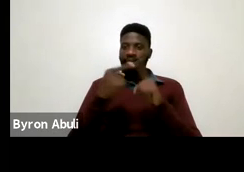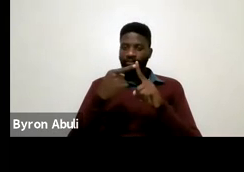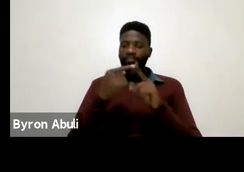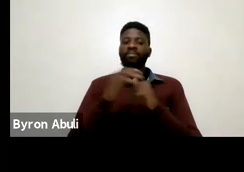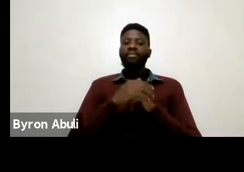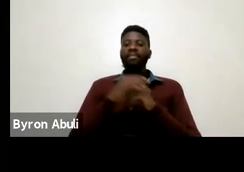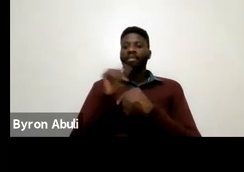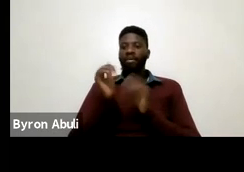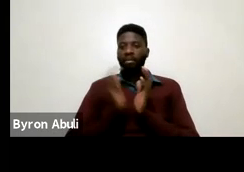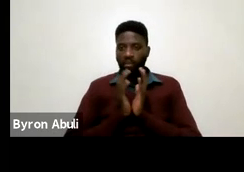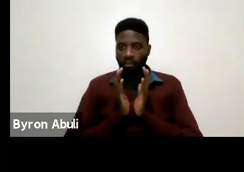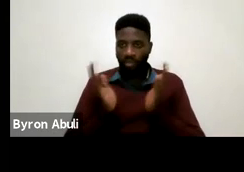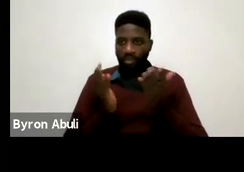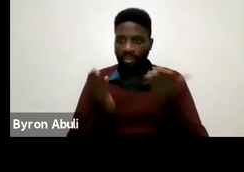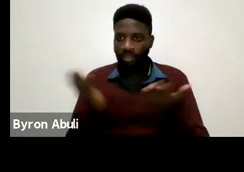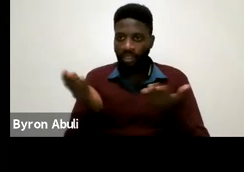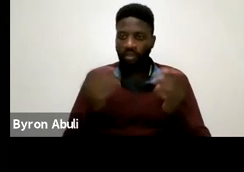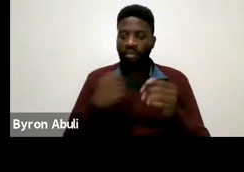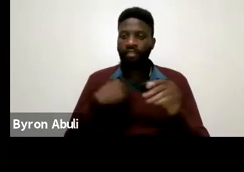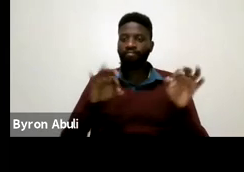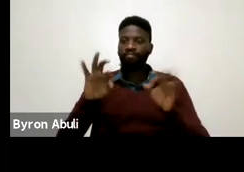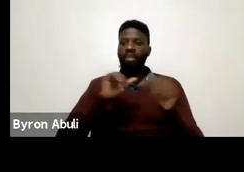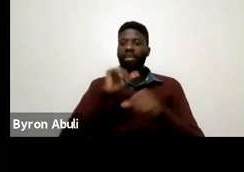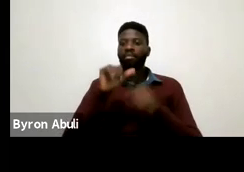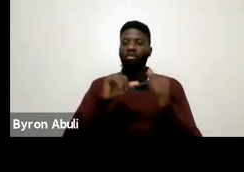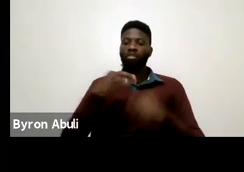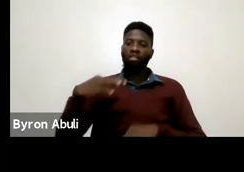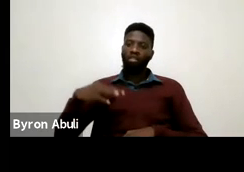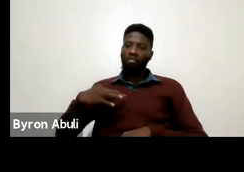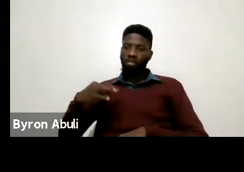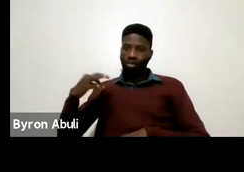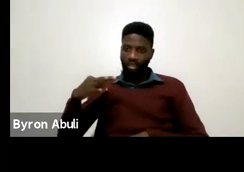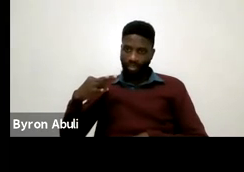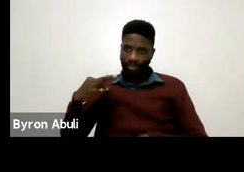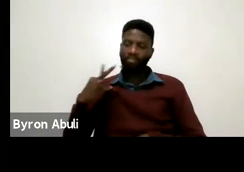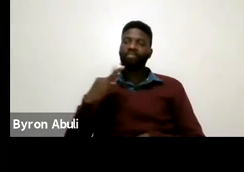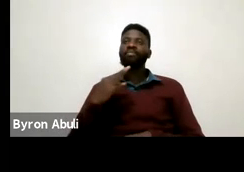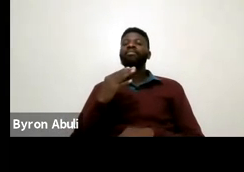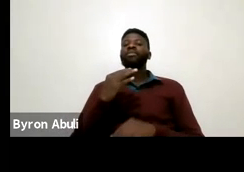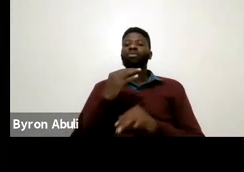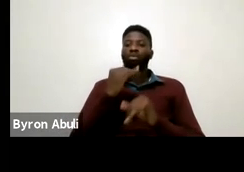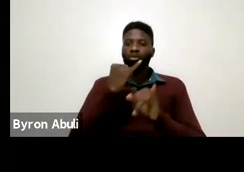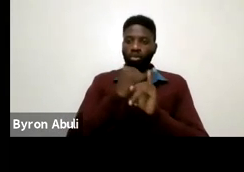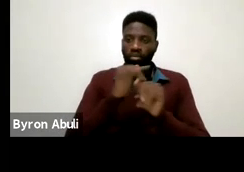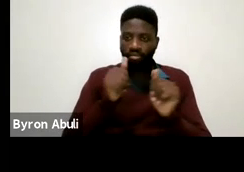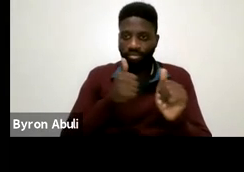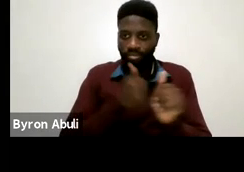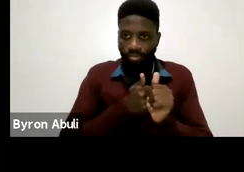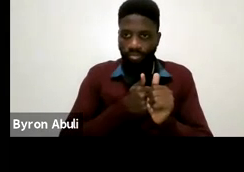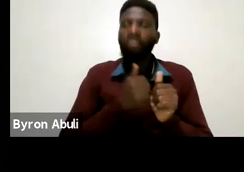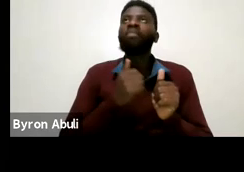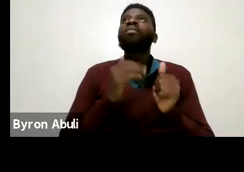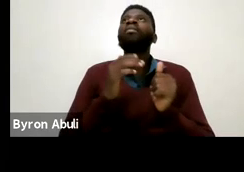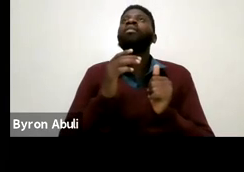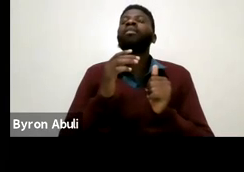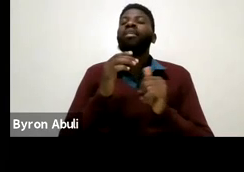volunteerism, talking about job shadowing, talking about internship. It has to be driven by